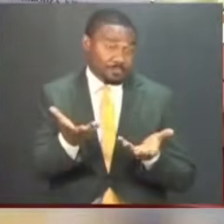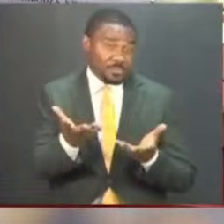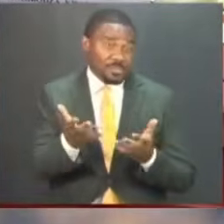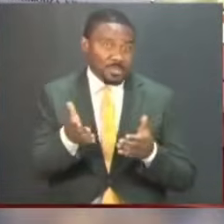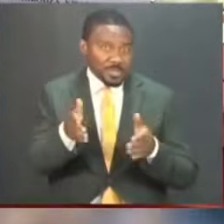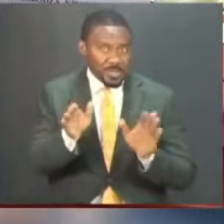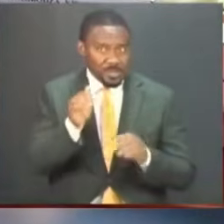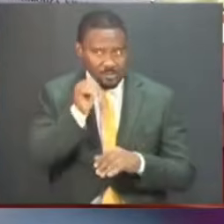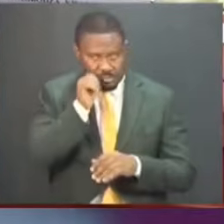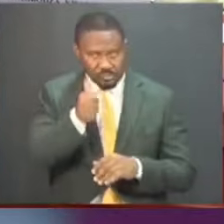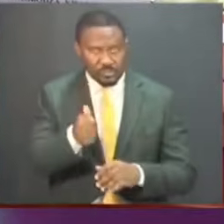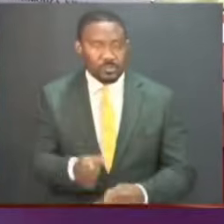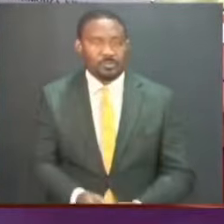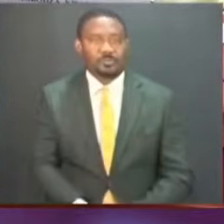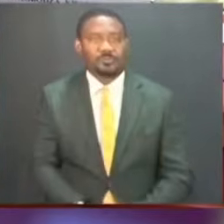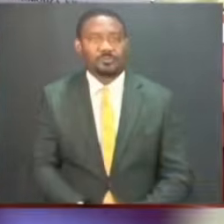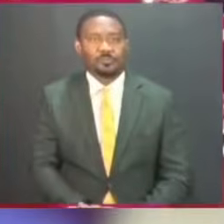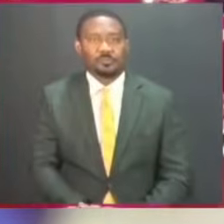tomorrow.